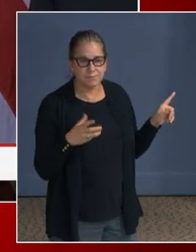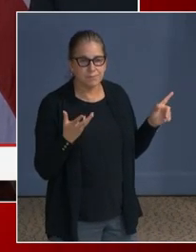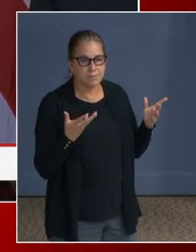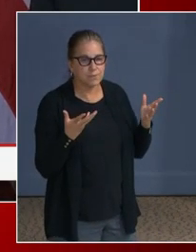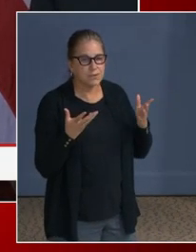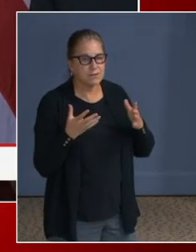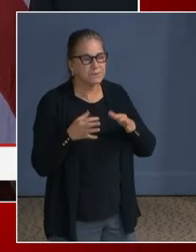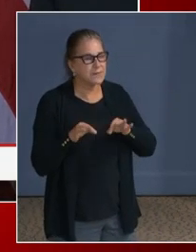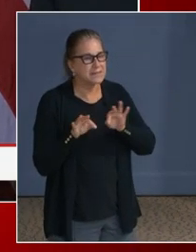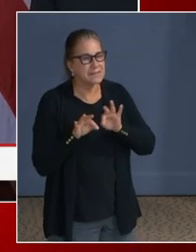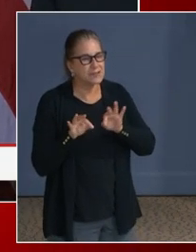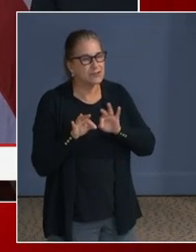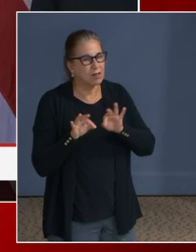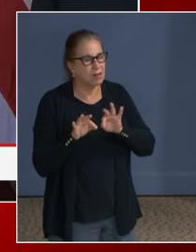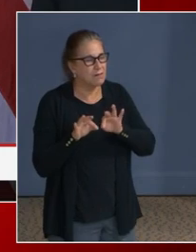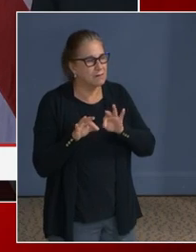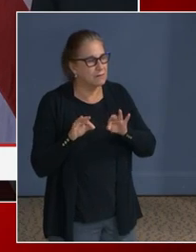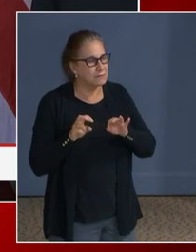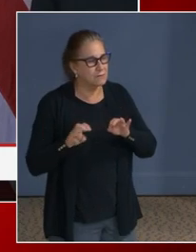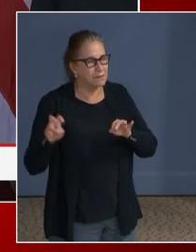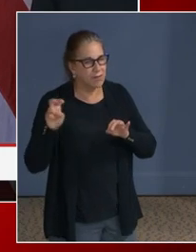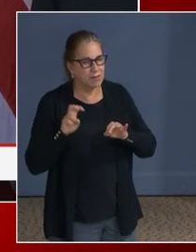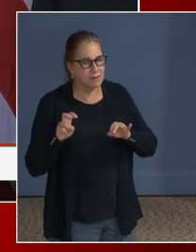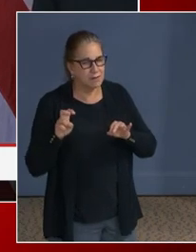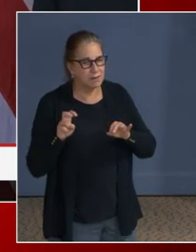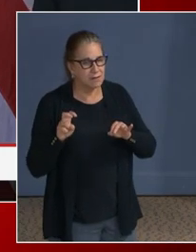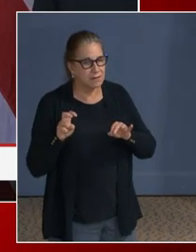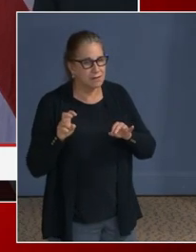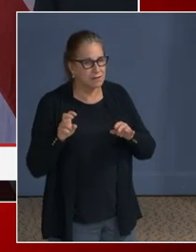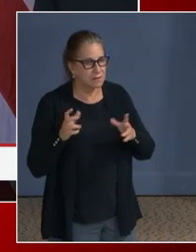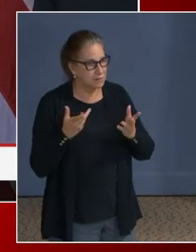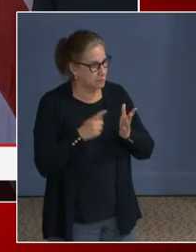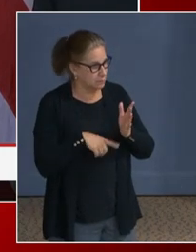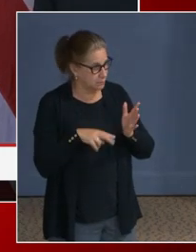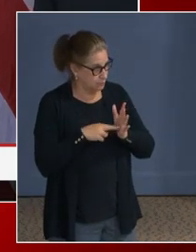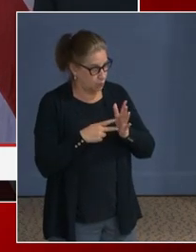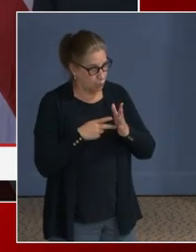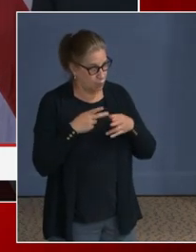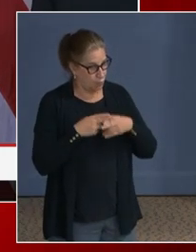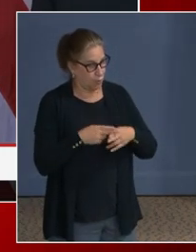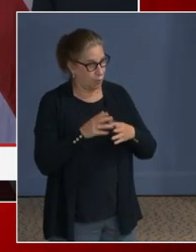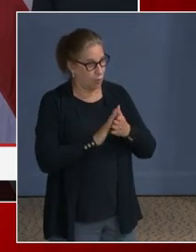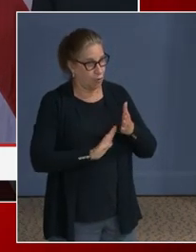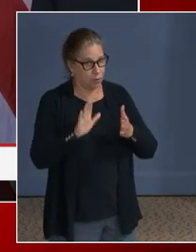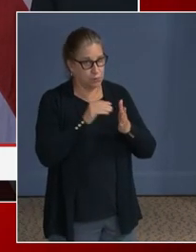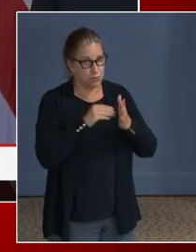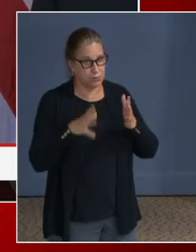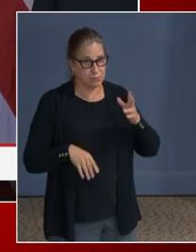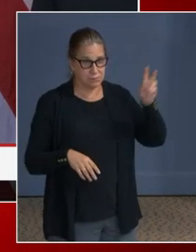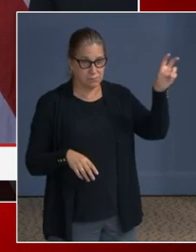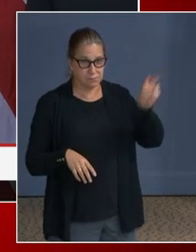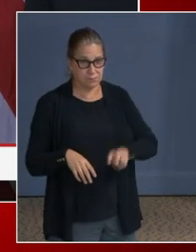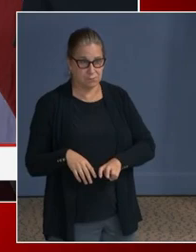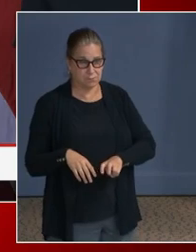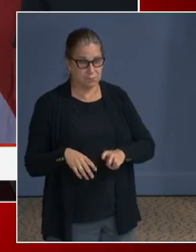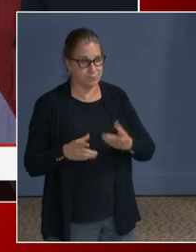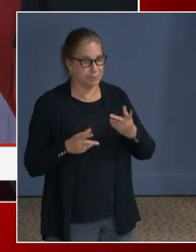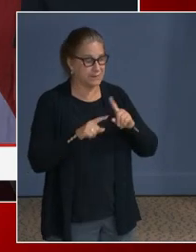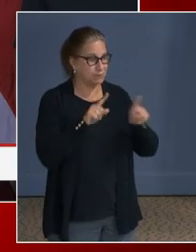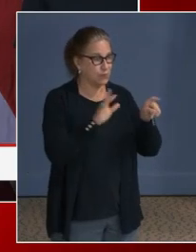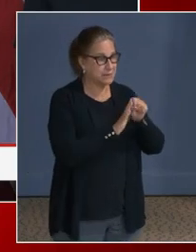Howard University from New York, or I don't know if New York's on the list, but obviously something that's on the list? So education is